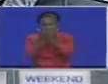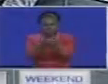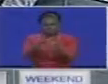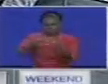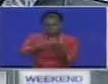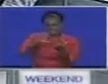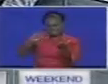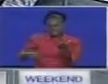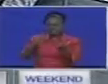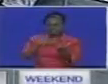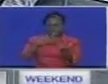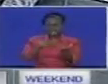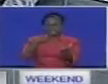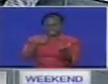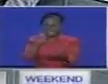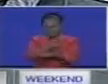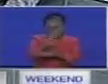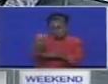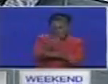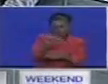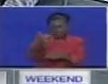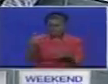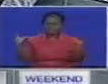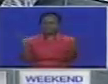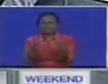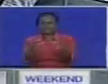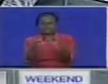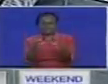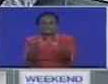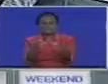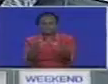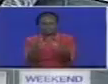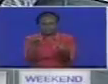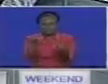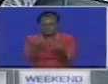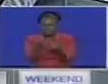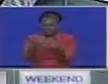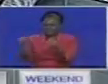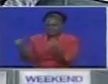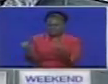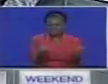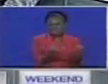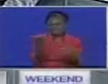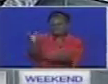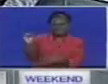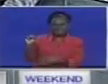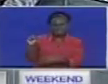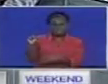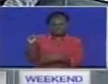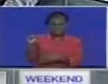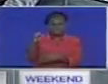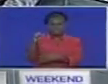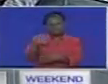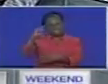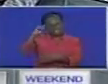Now start shopping for a party. Johnson, is my first stop. Are you going to be perhaps inviting him? And even as you close, actually, I think I'm going to be inviting him. The